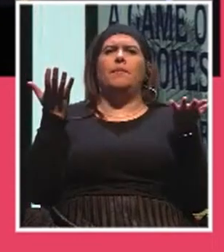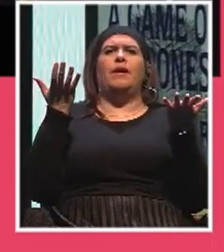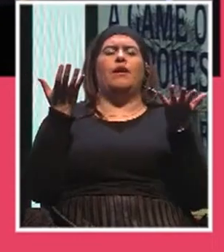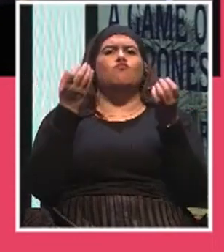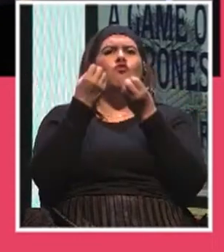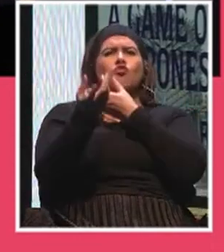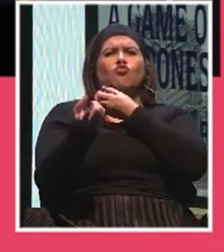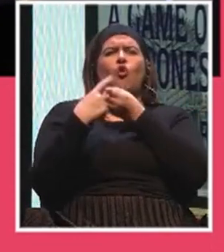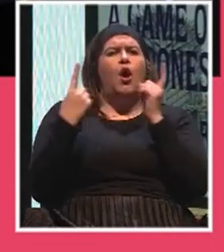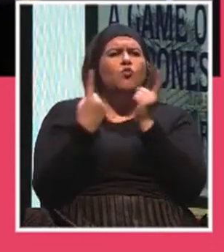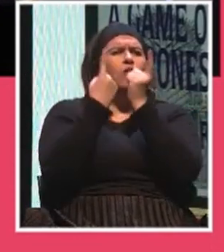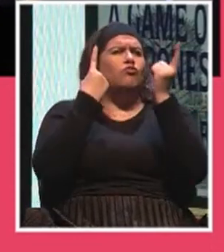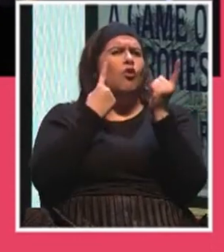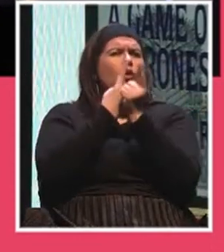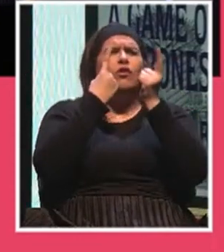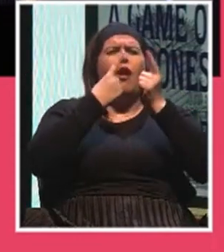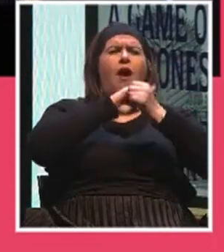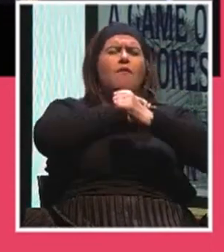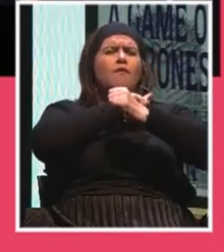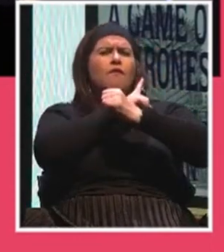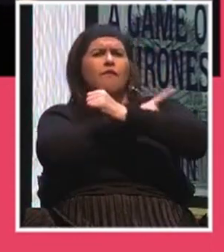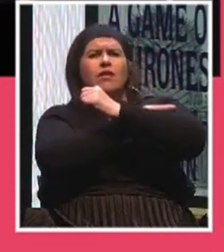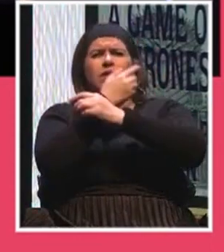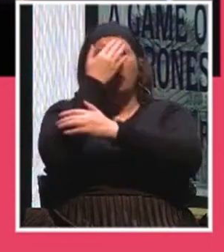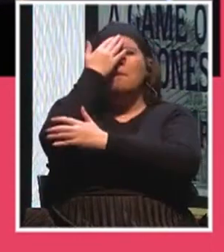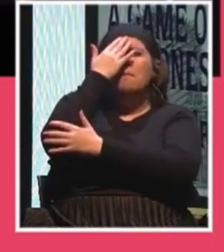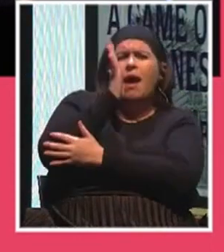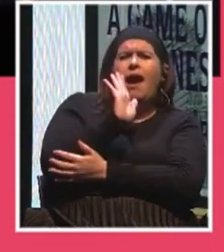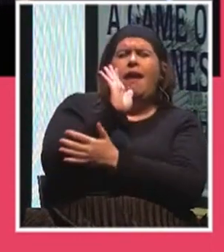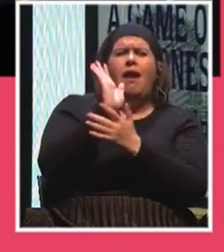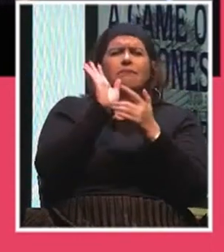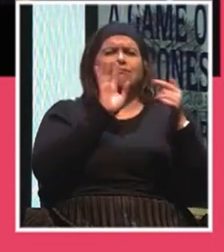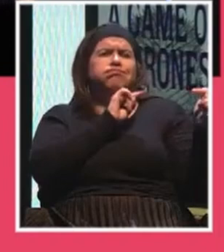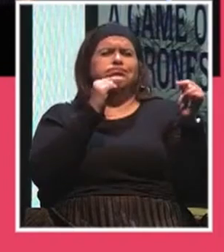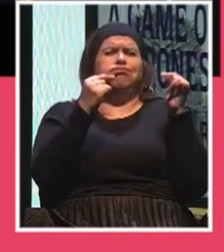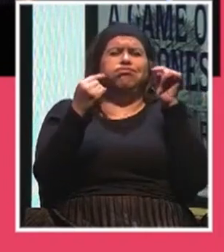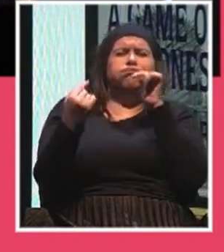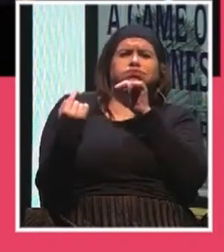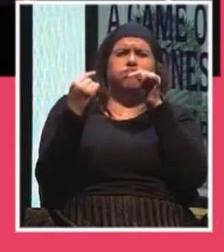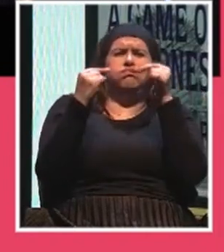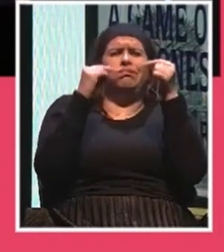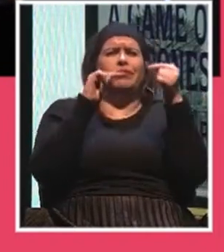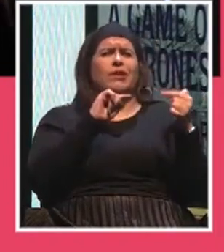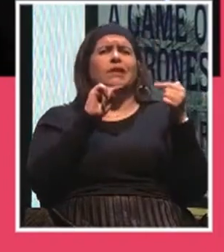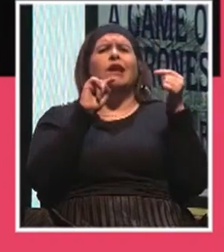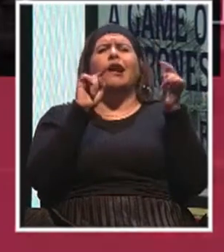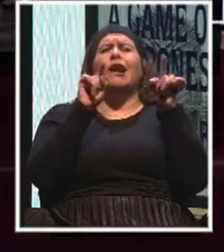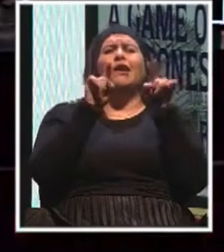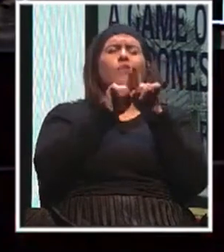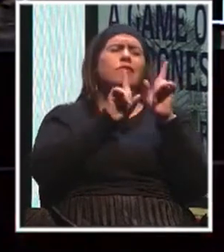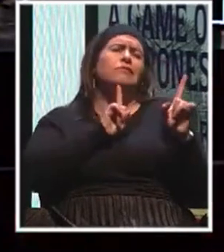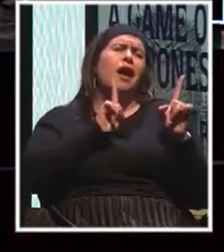bad forces, and he would always win, and he would come out basically with the girl and, with money and all of that stuff, and it'd be a happy